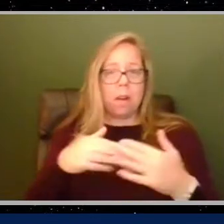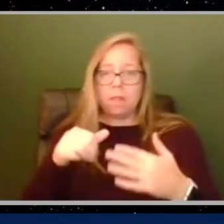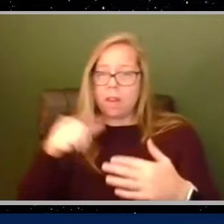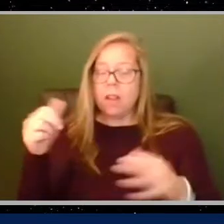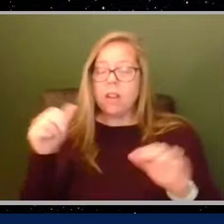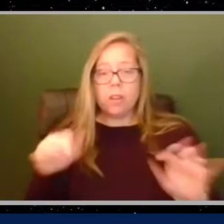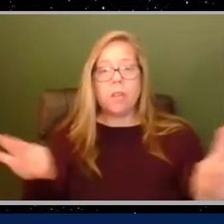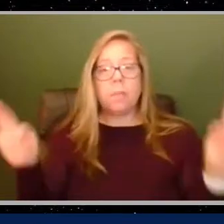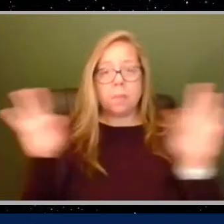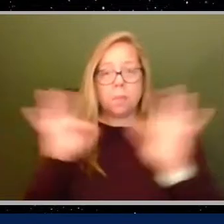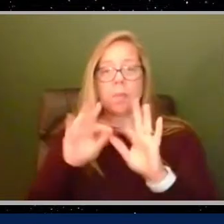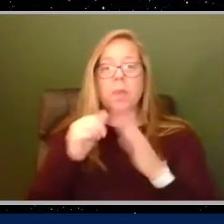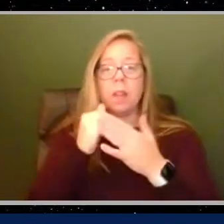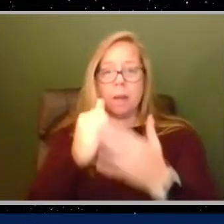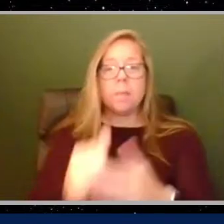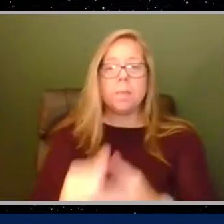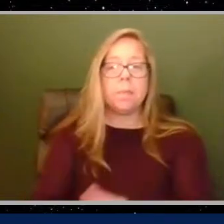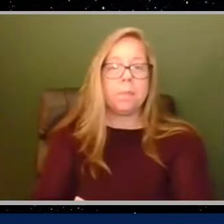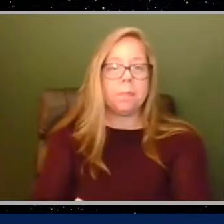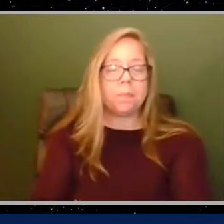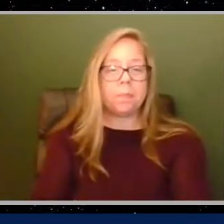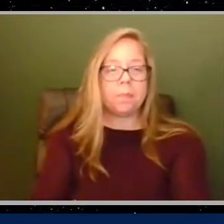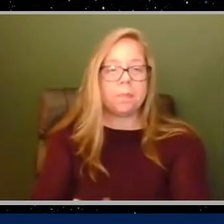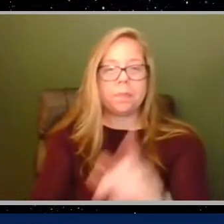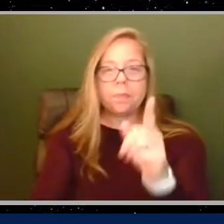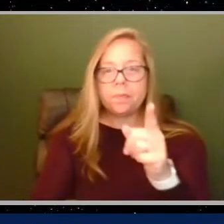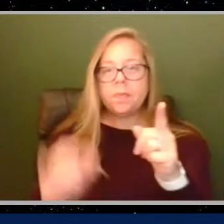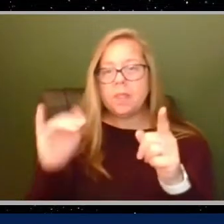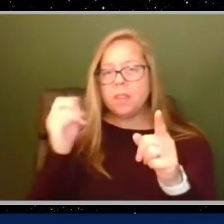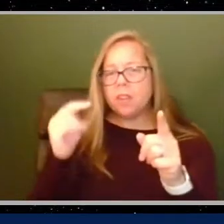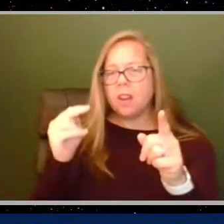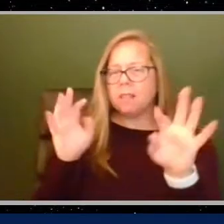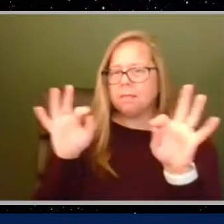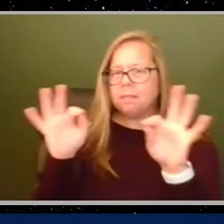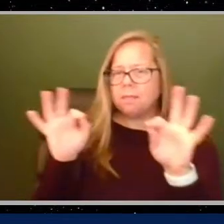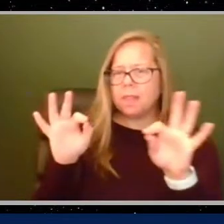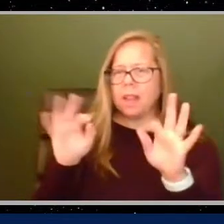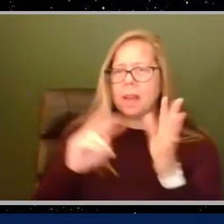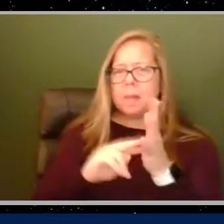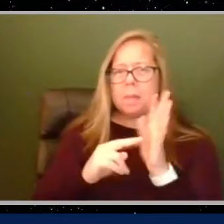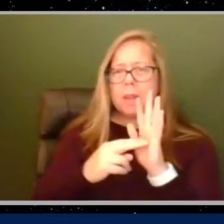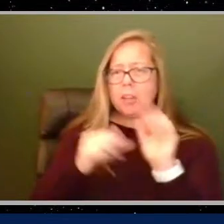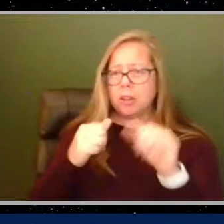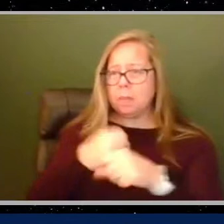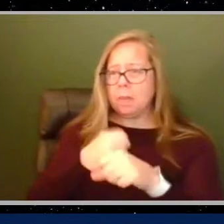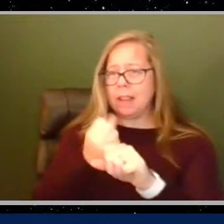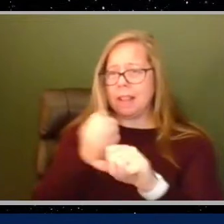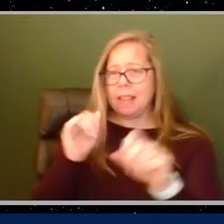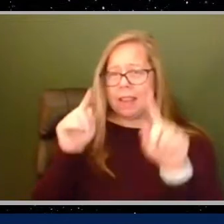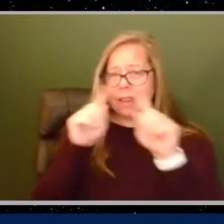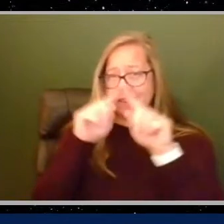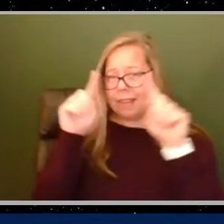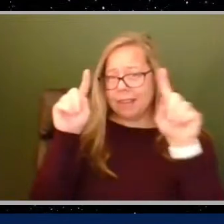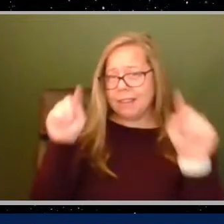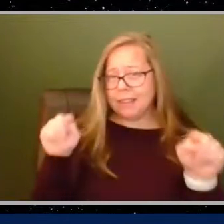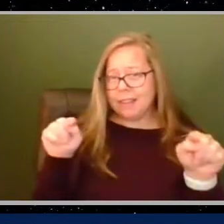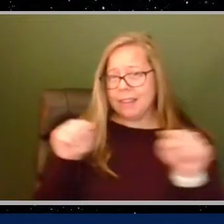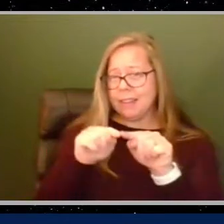could actually make the companion device cube shaped, if I could toss out that